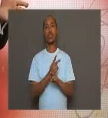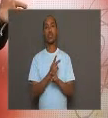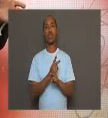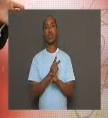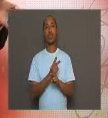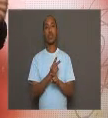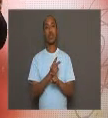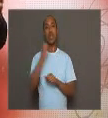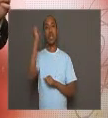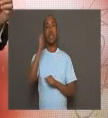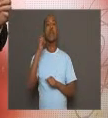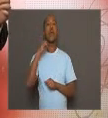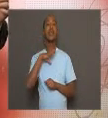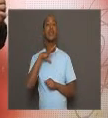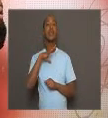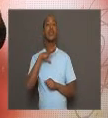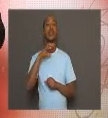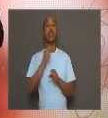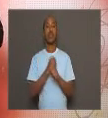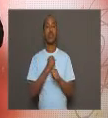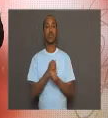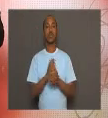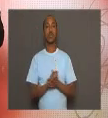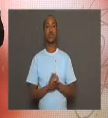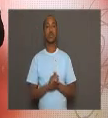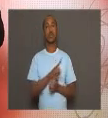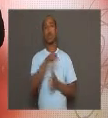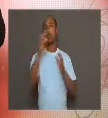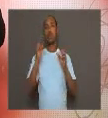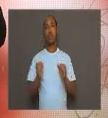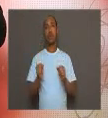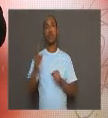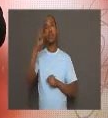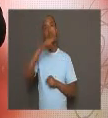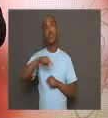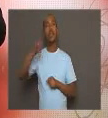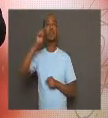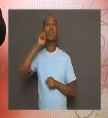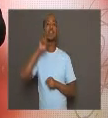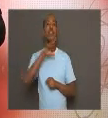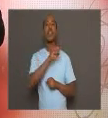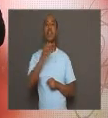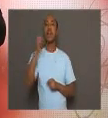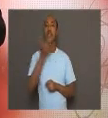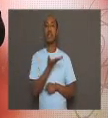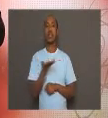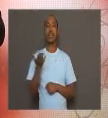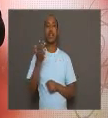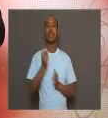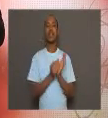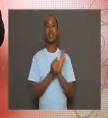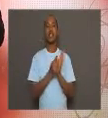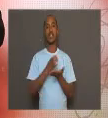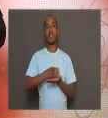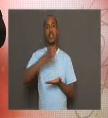properly dispose of any waste that you produce. You can recycle plastics and other